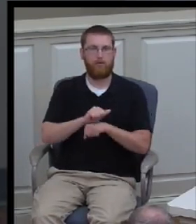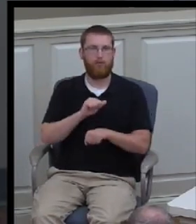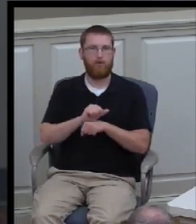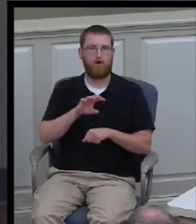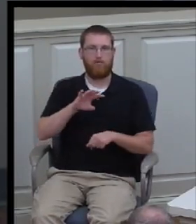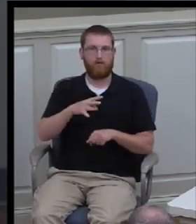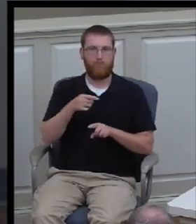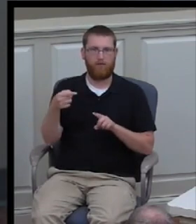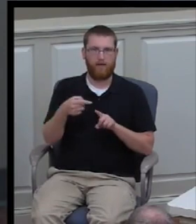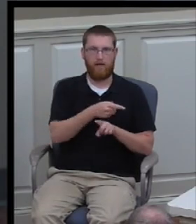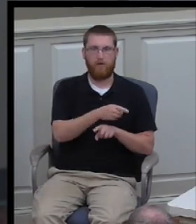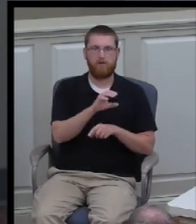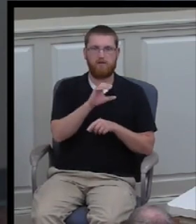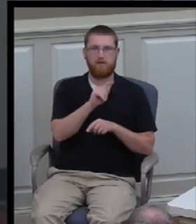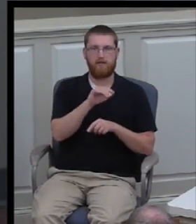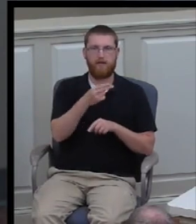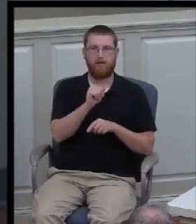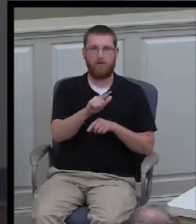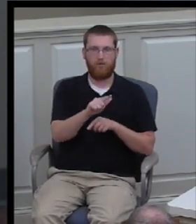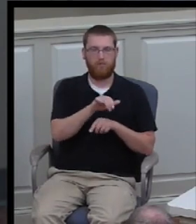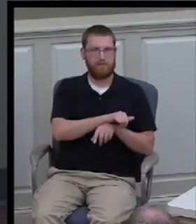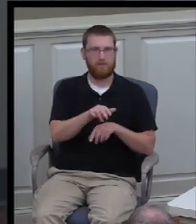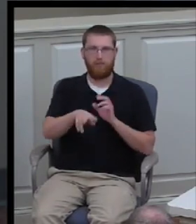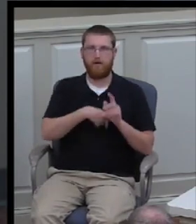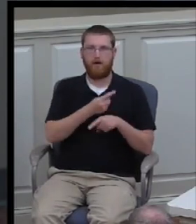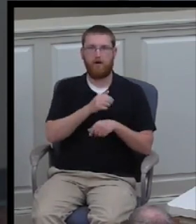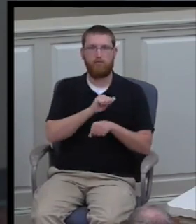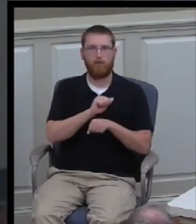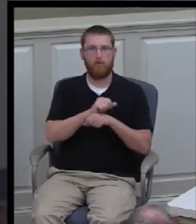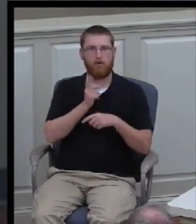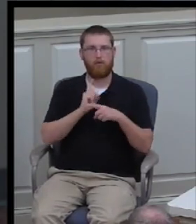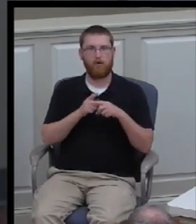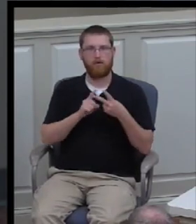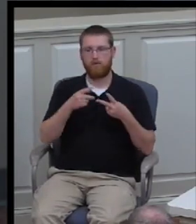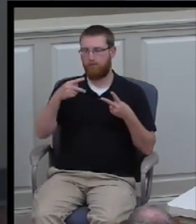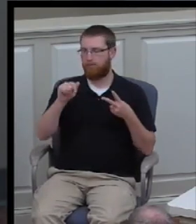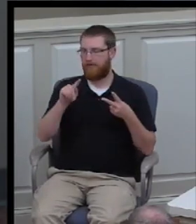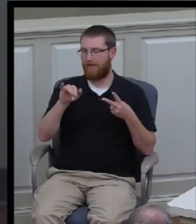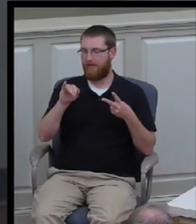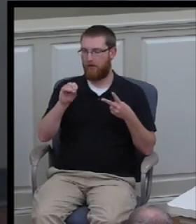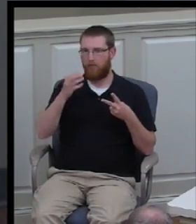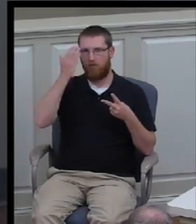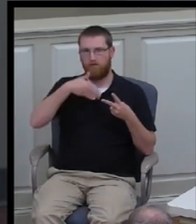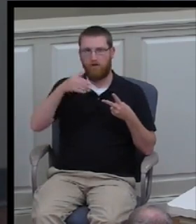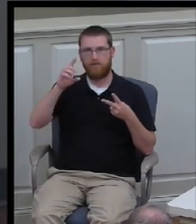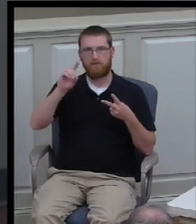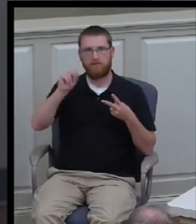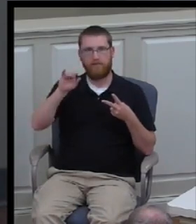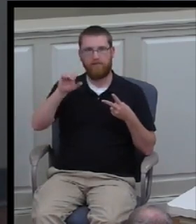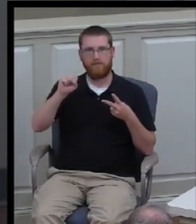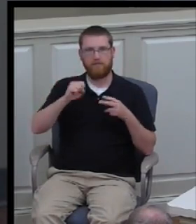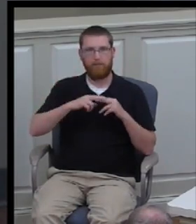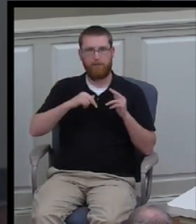to City Hall, doing the same sort of work, and then the addition of the patio in front of the Davis building. So things are going pretty good.